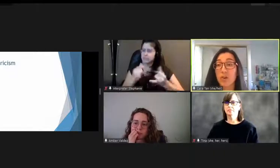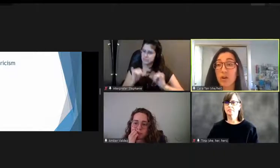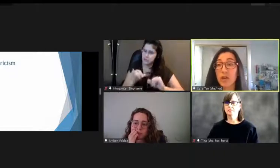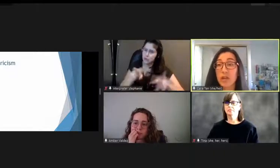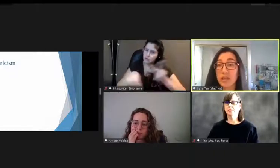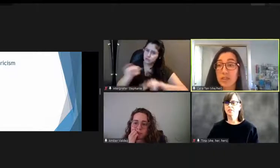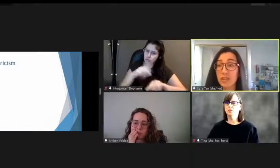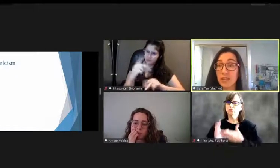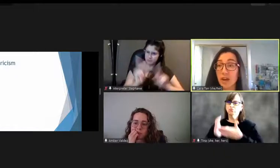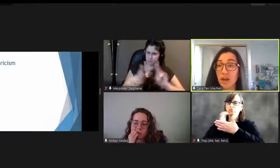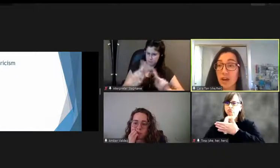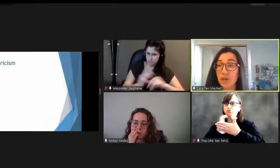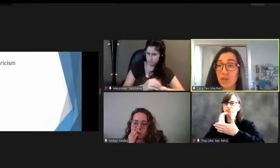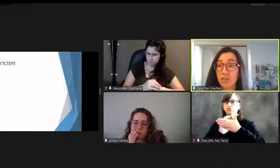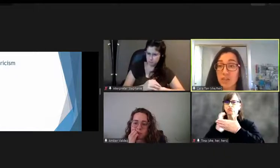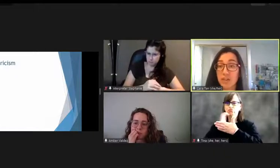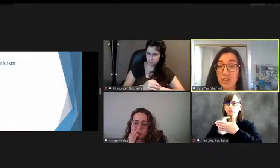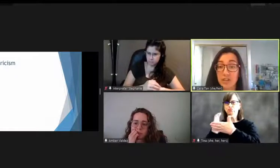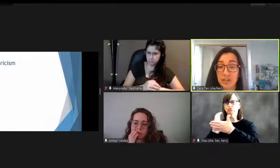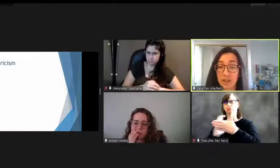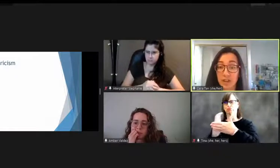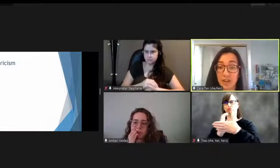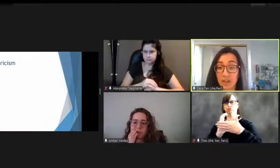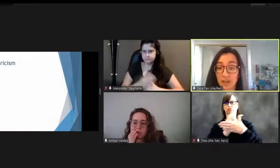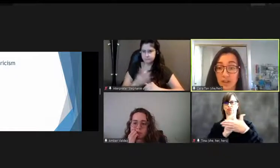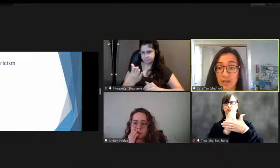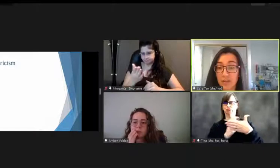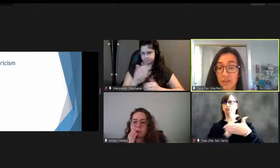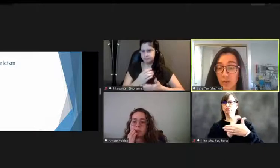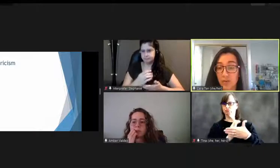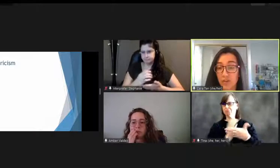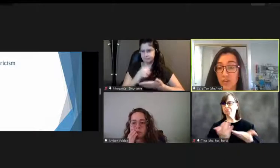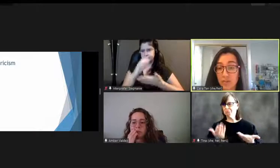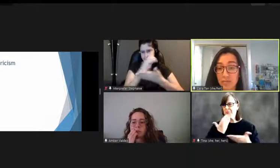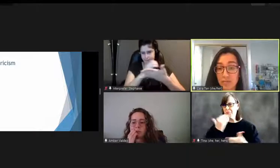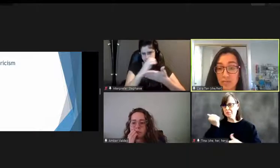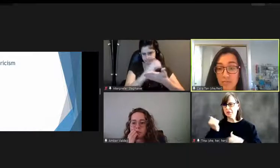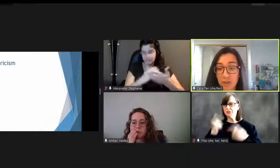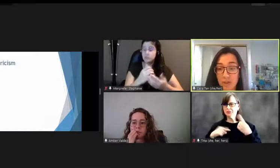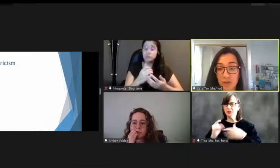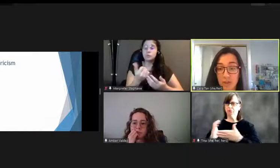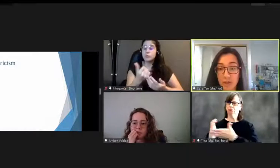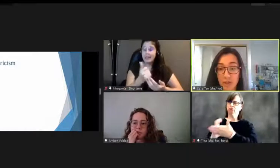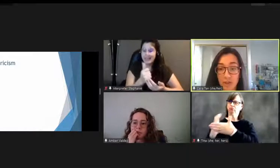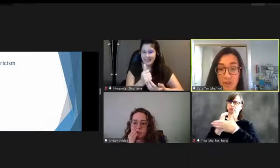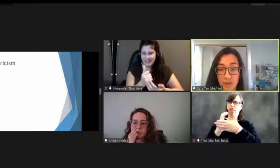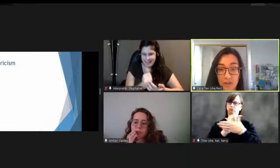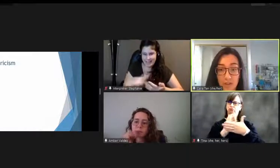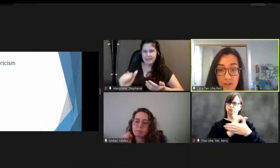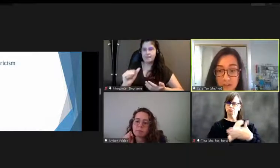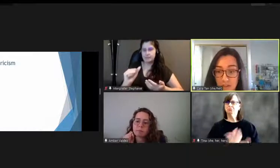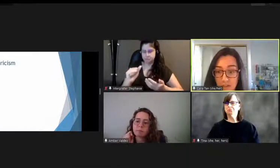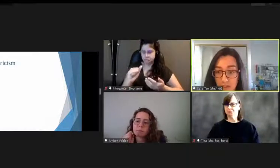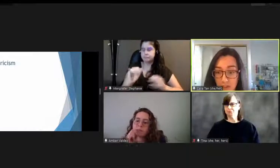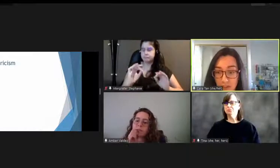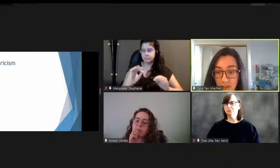so anything that allows us to collect data is observation. And yes,